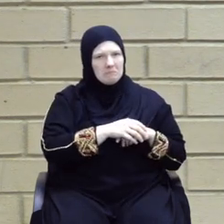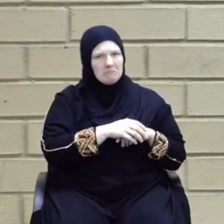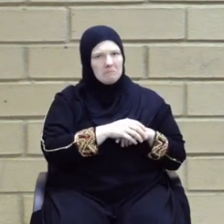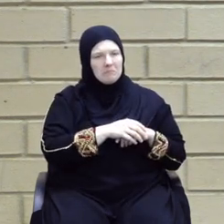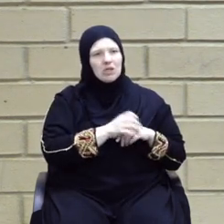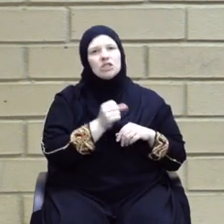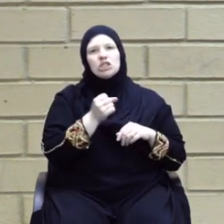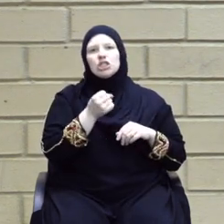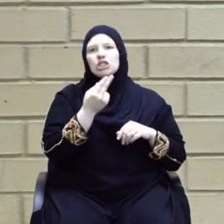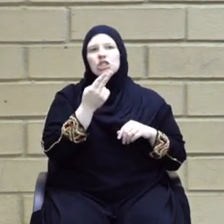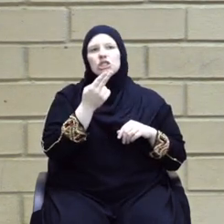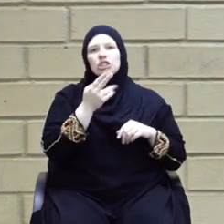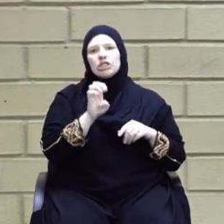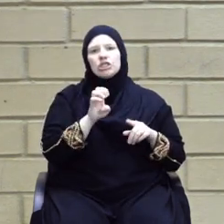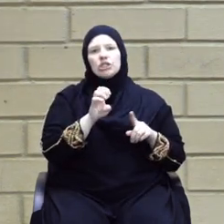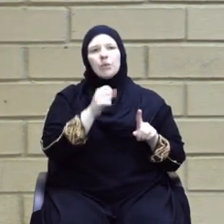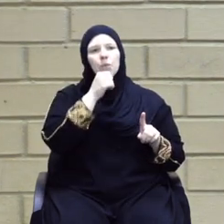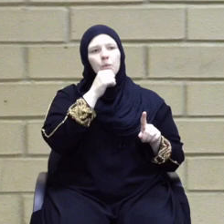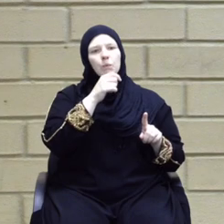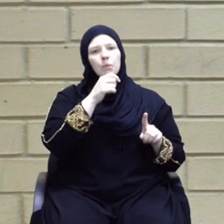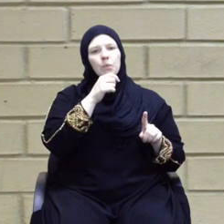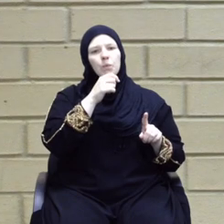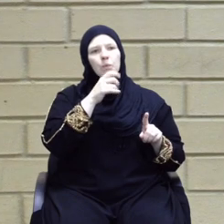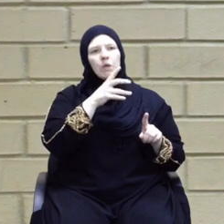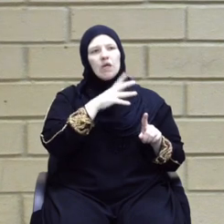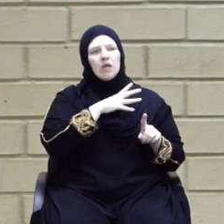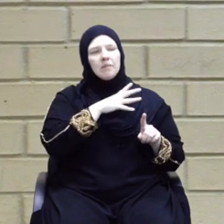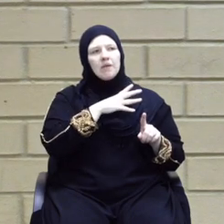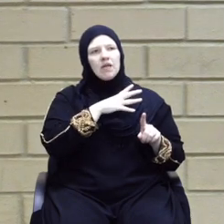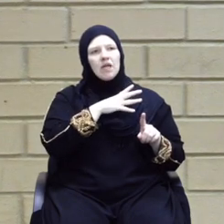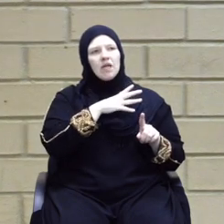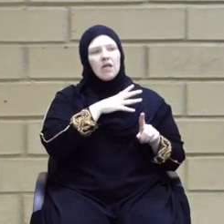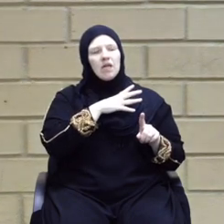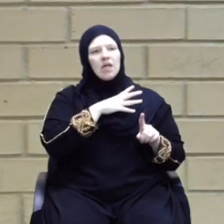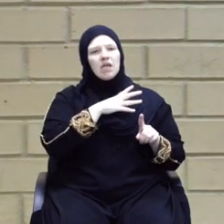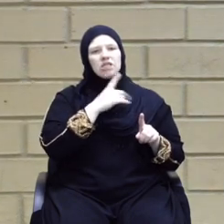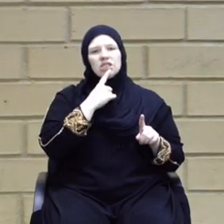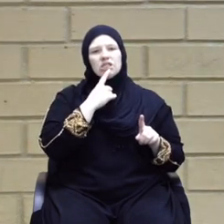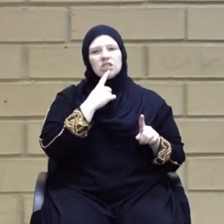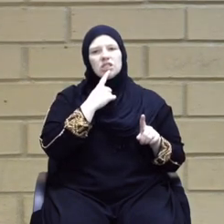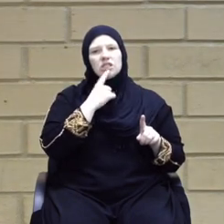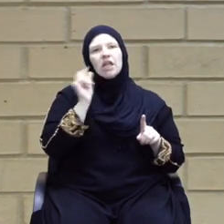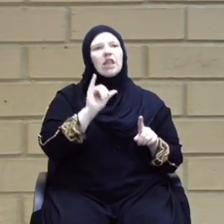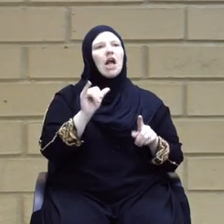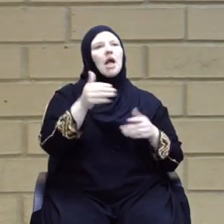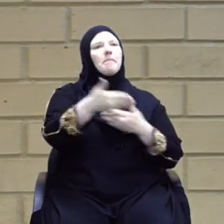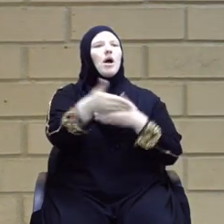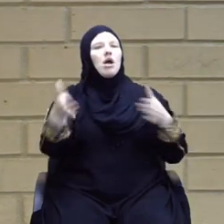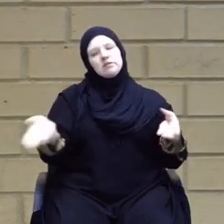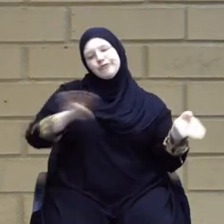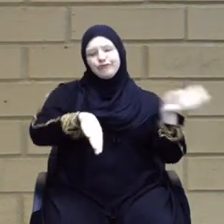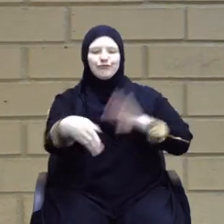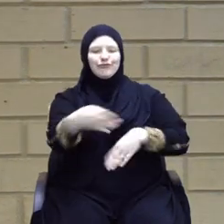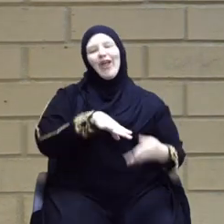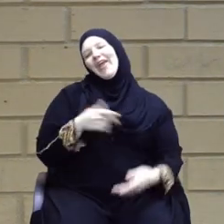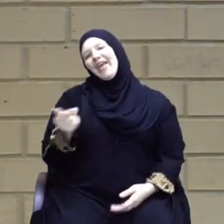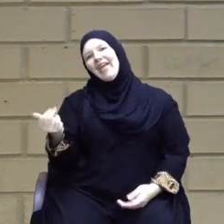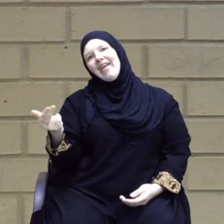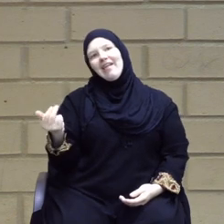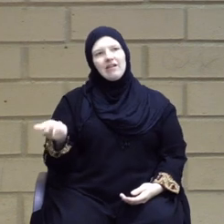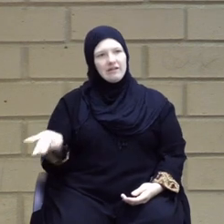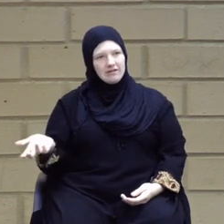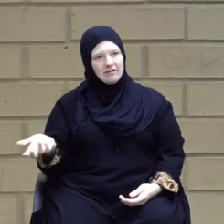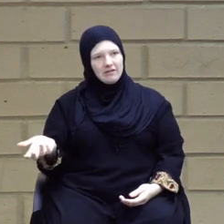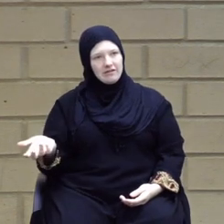she related to a woman being wrapped up, you know, it's like packaged. Can you say the same